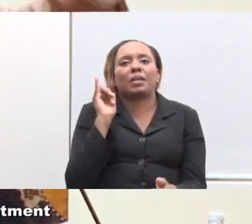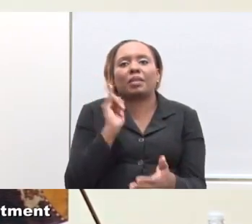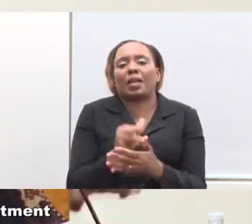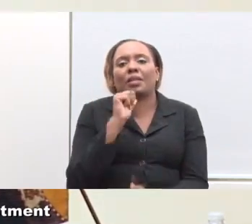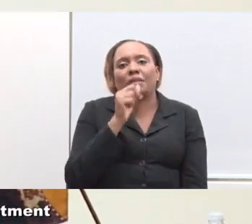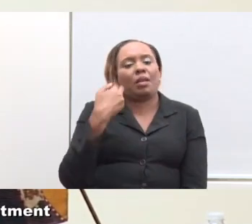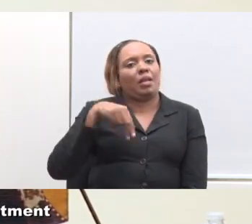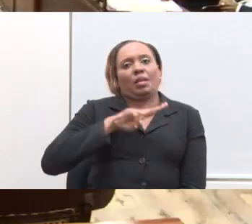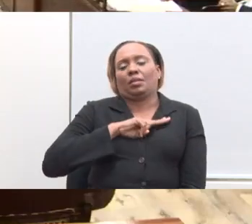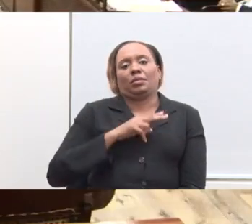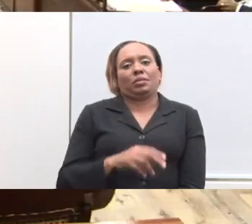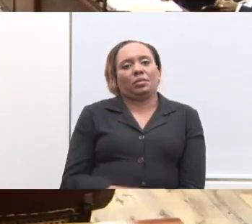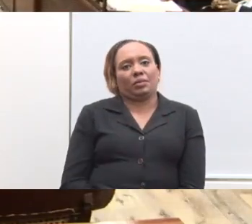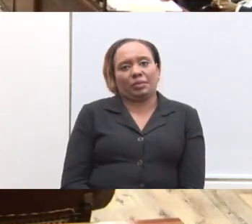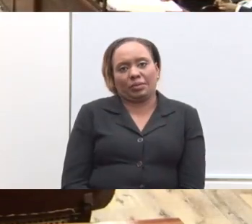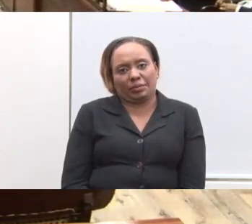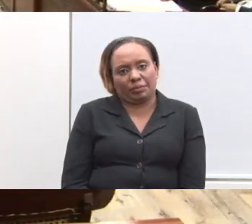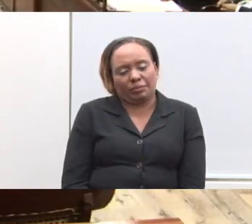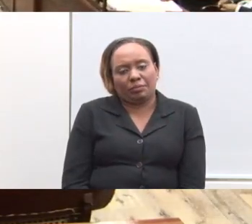Barbadians are.